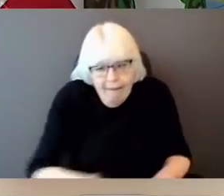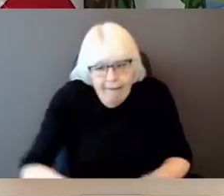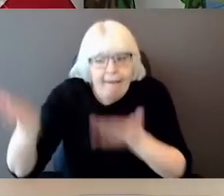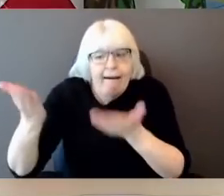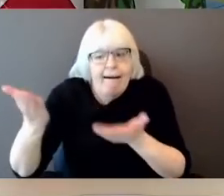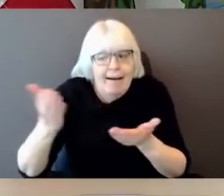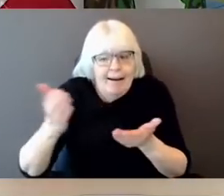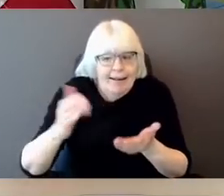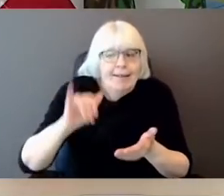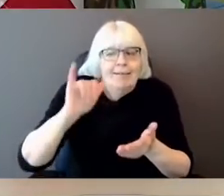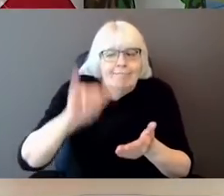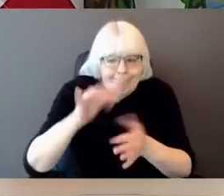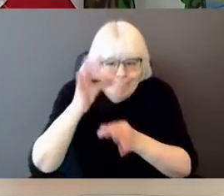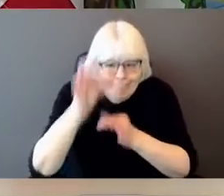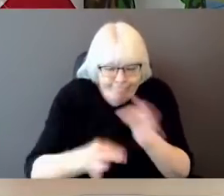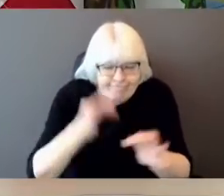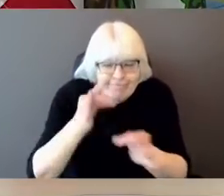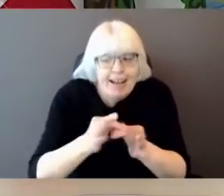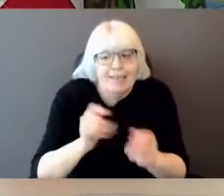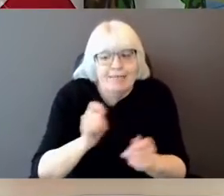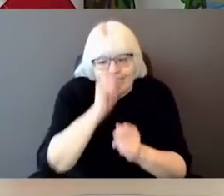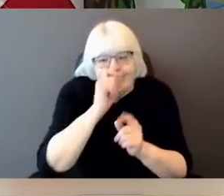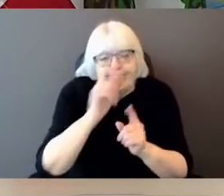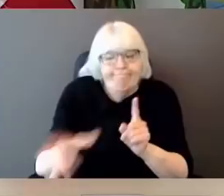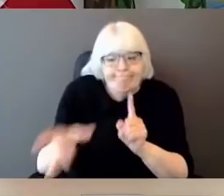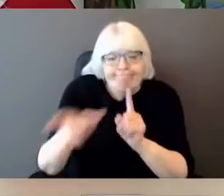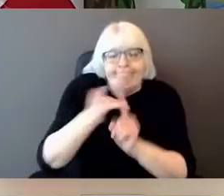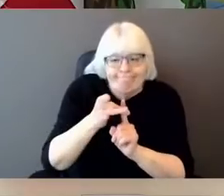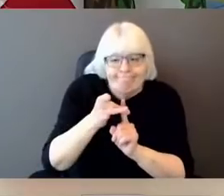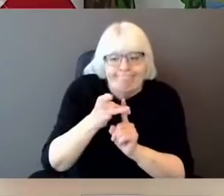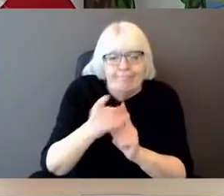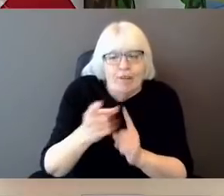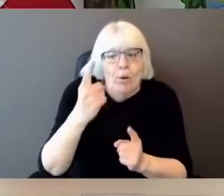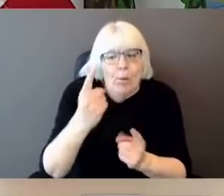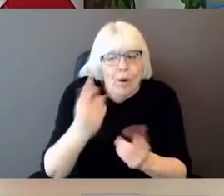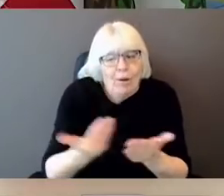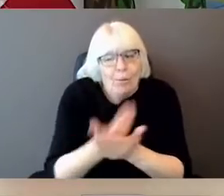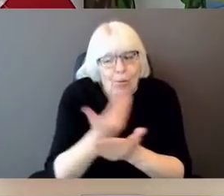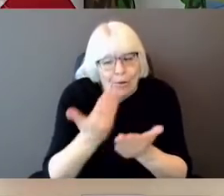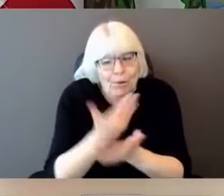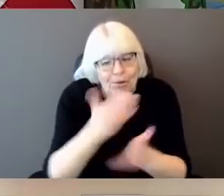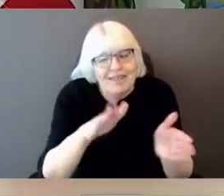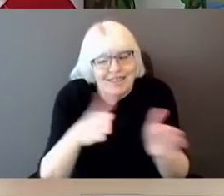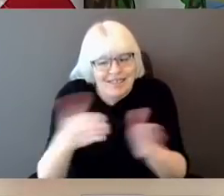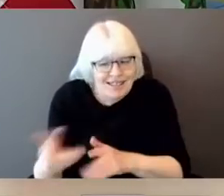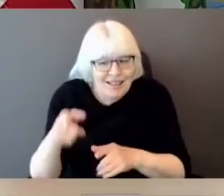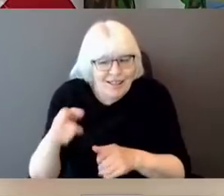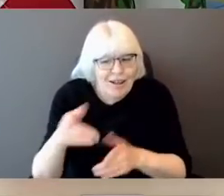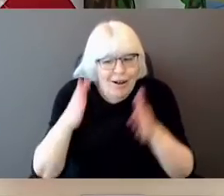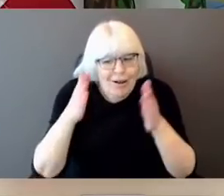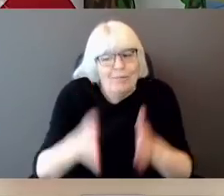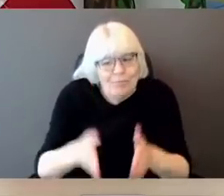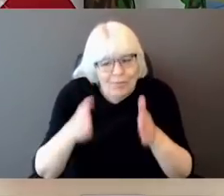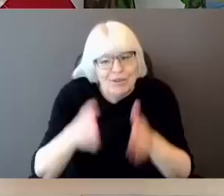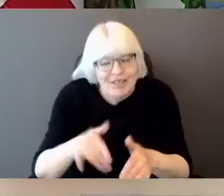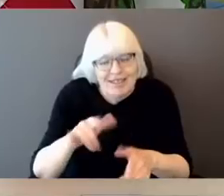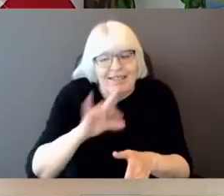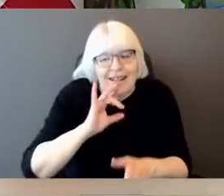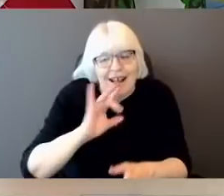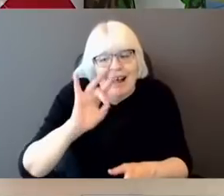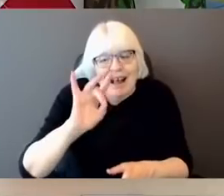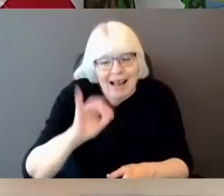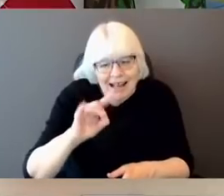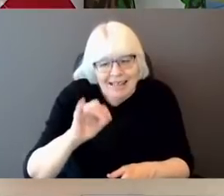to report, an individual over the age of 80 years. My condolences to the family and loved ones who are mourning the loss of